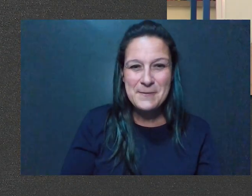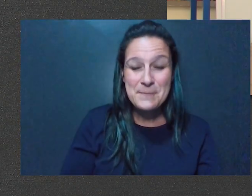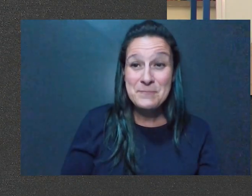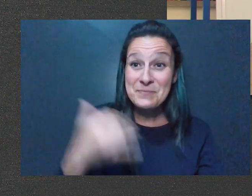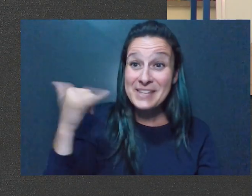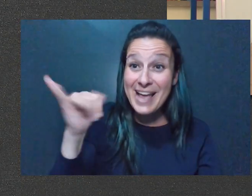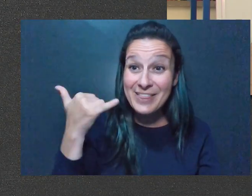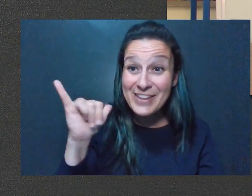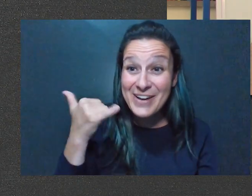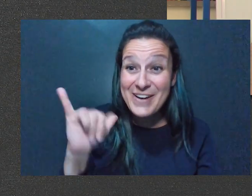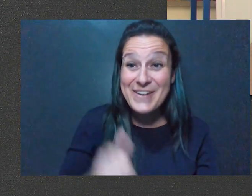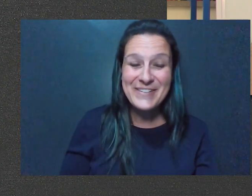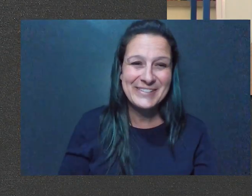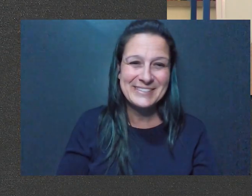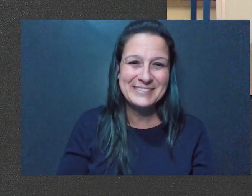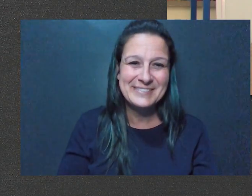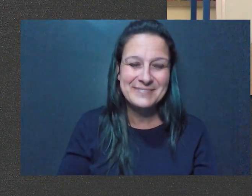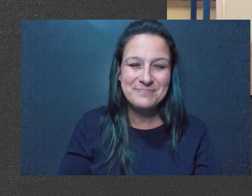Yellow.